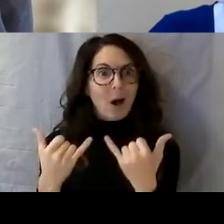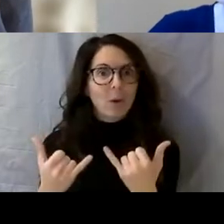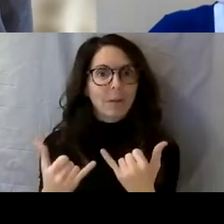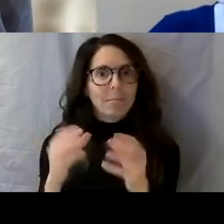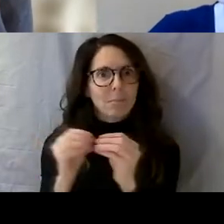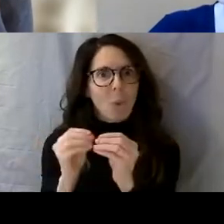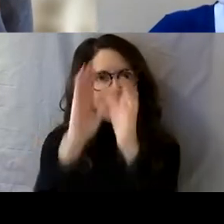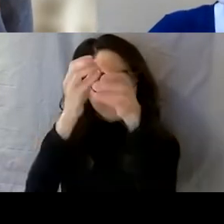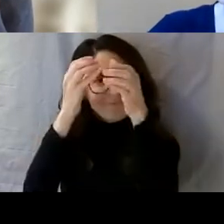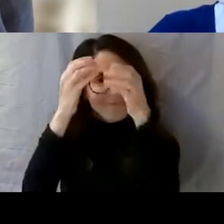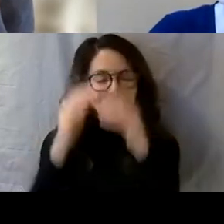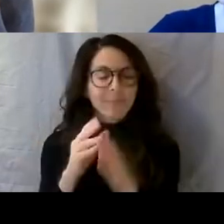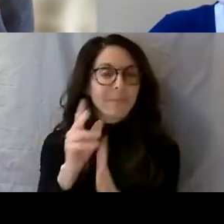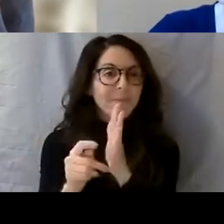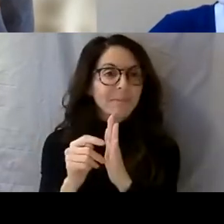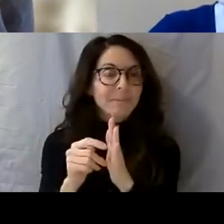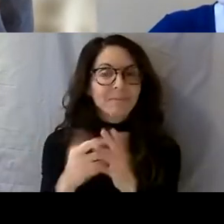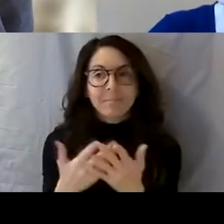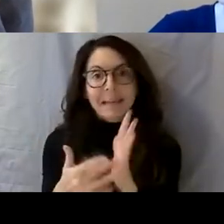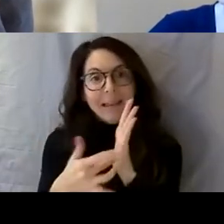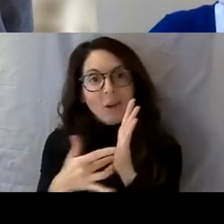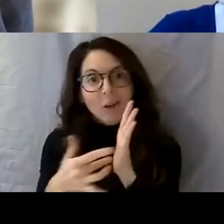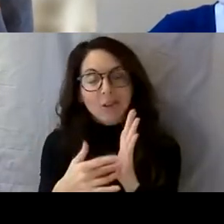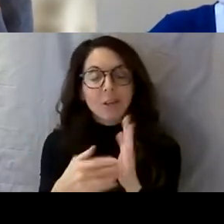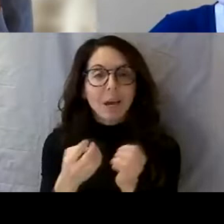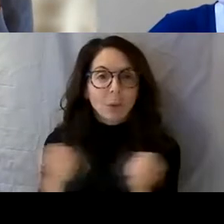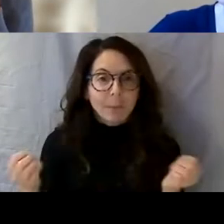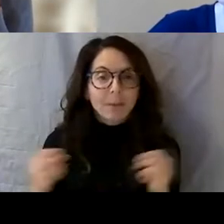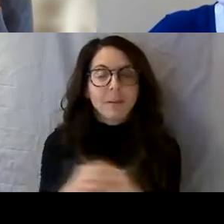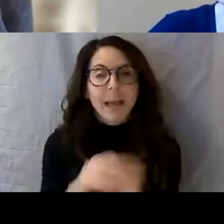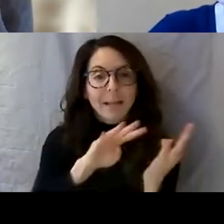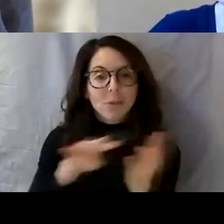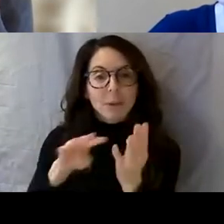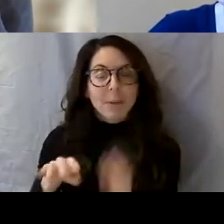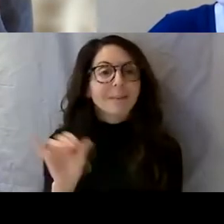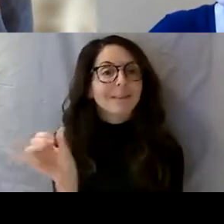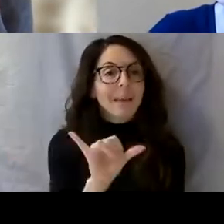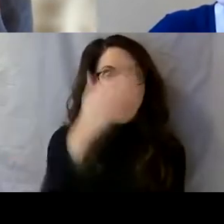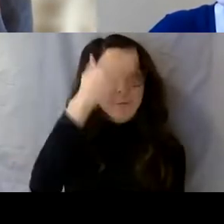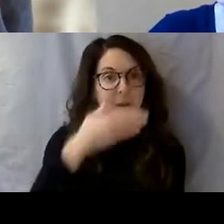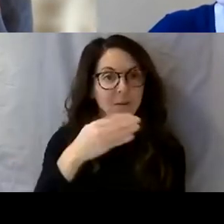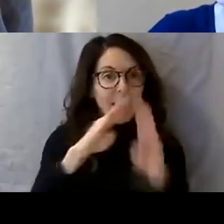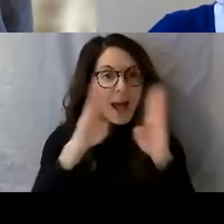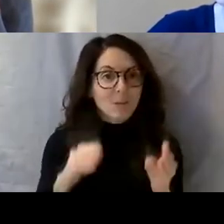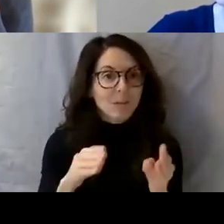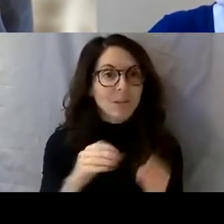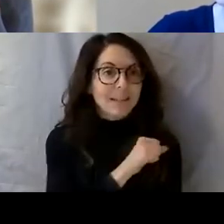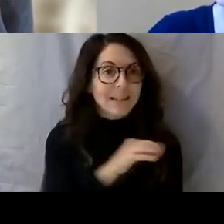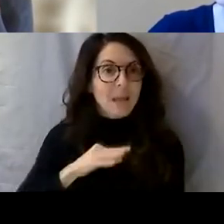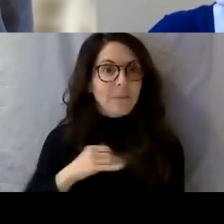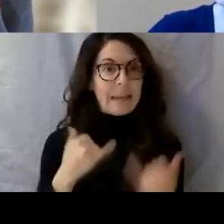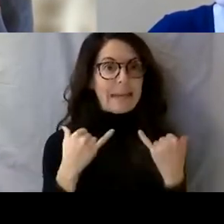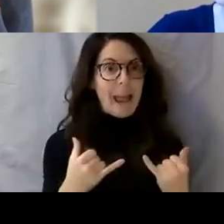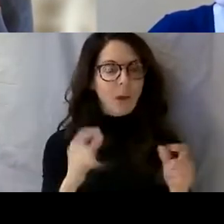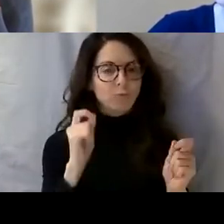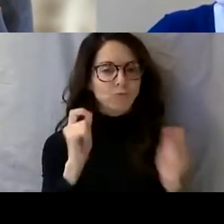about video equipment and streaming. Same for front of house staff, because front of house has to be adapted